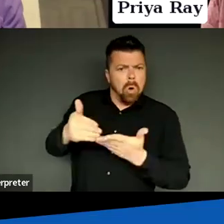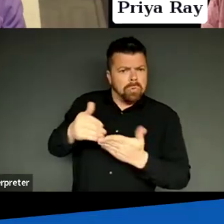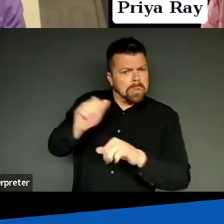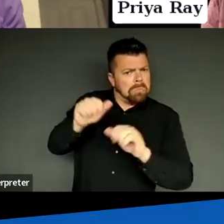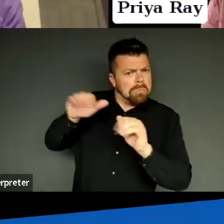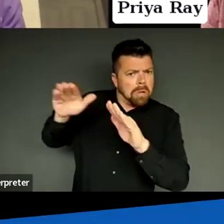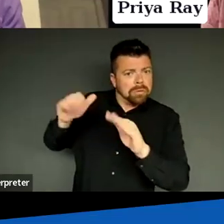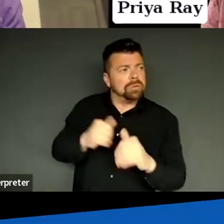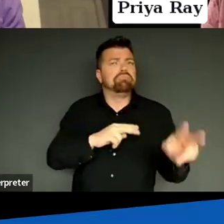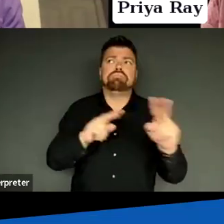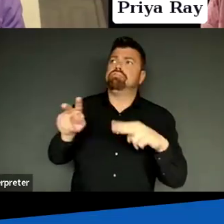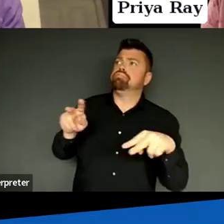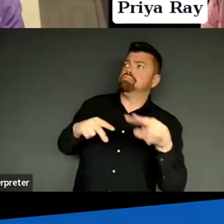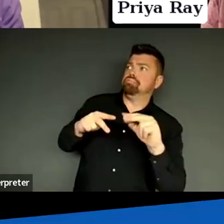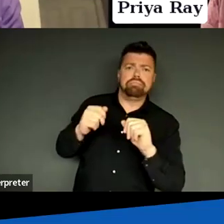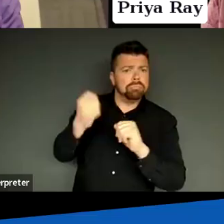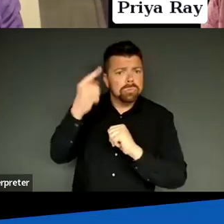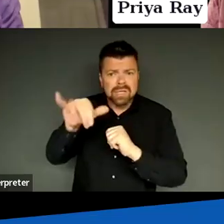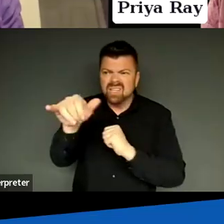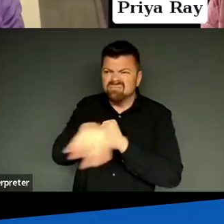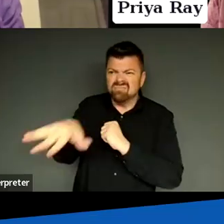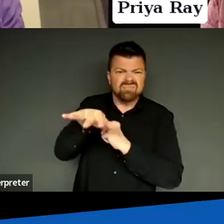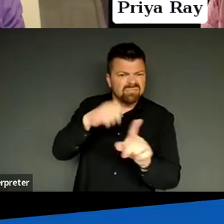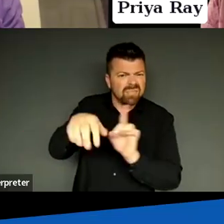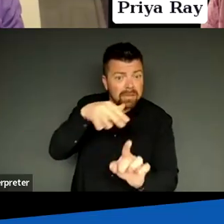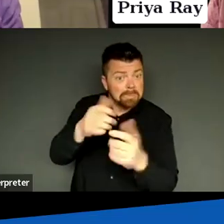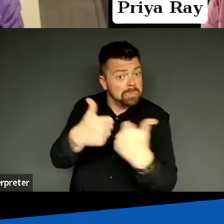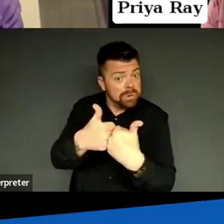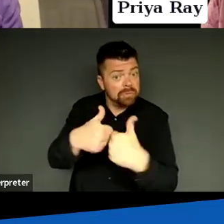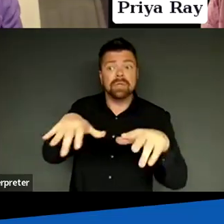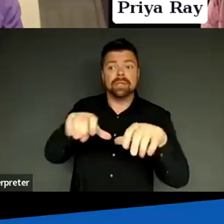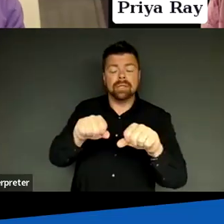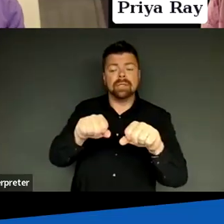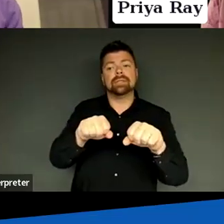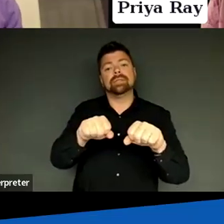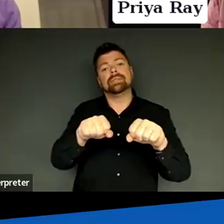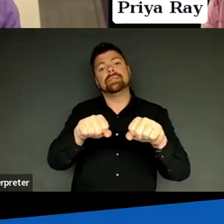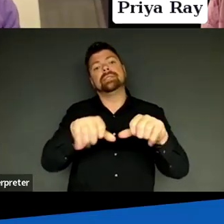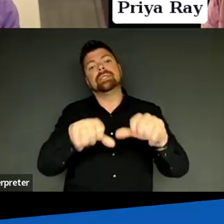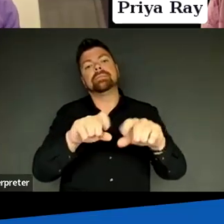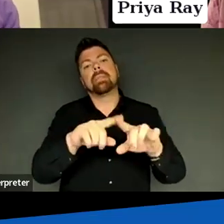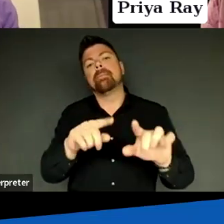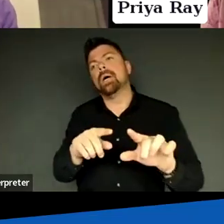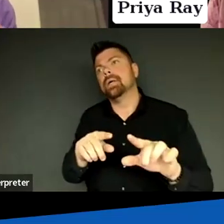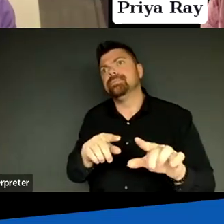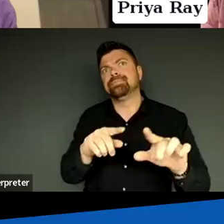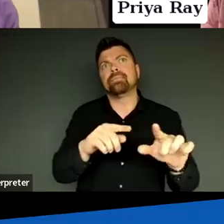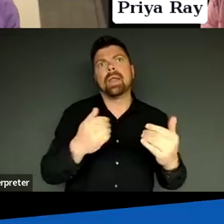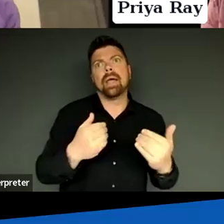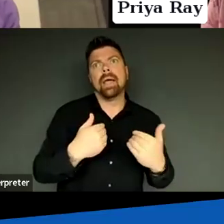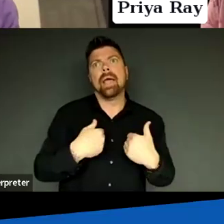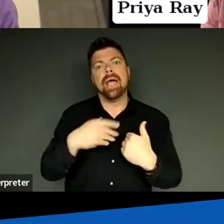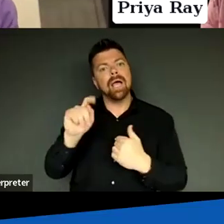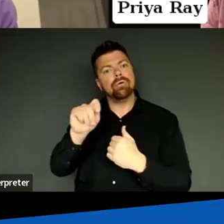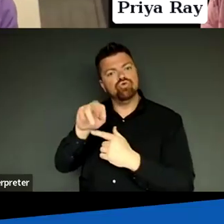are some challenges up there, but it is certain mountains that you could go up now that has a pathway for